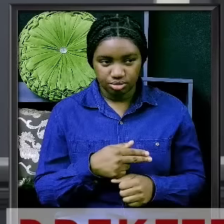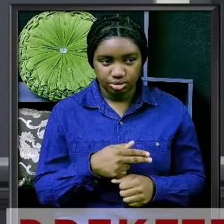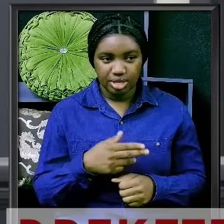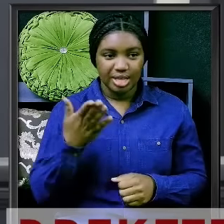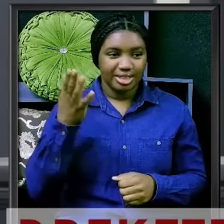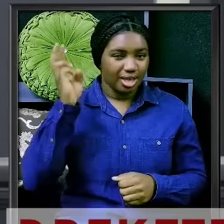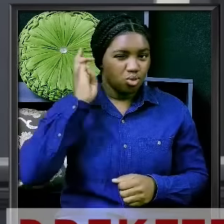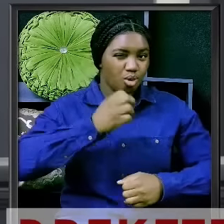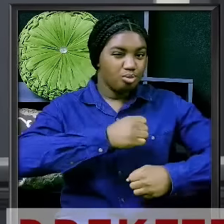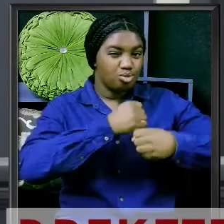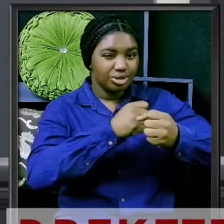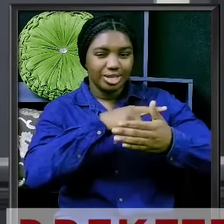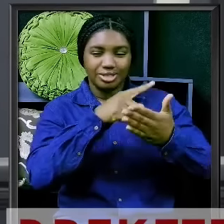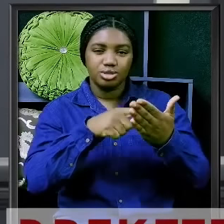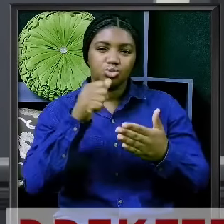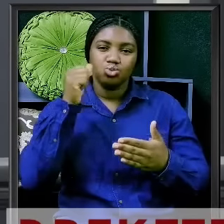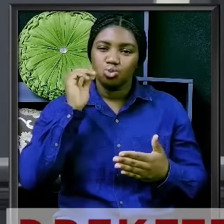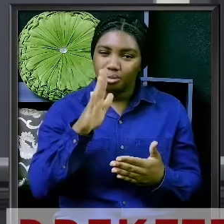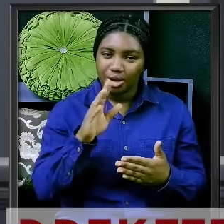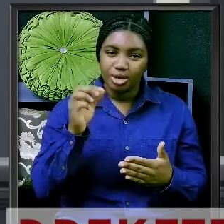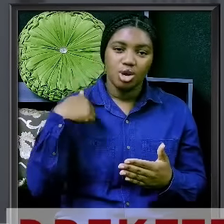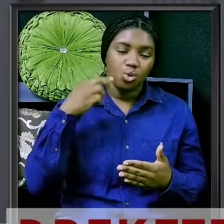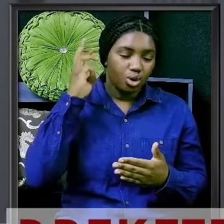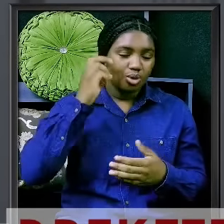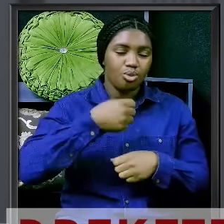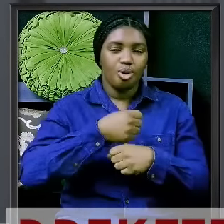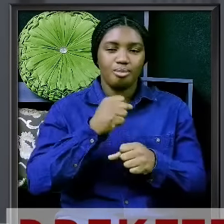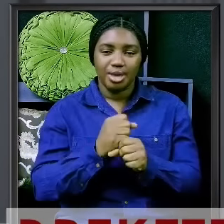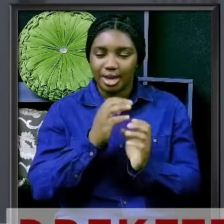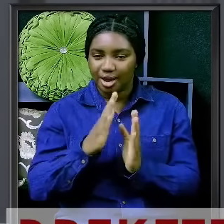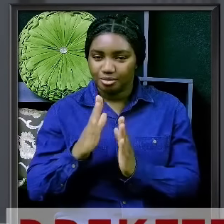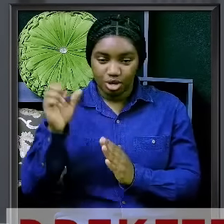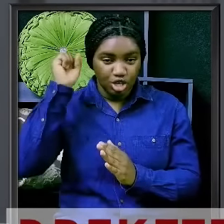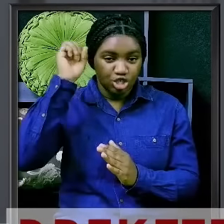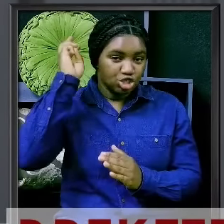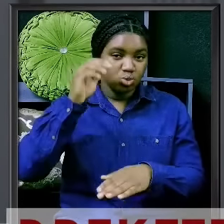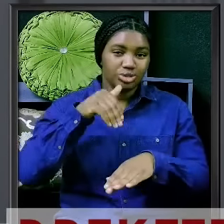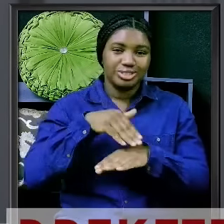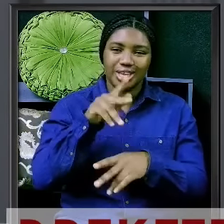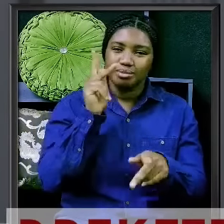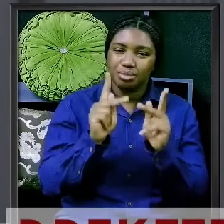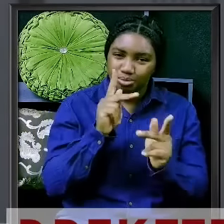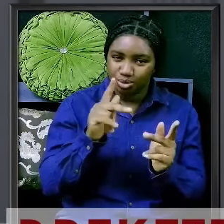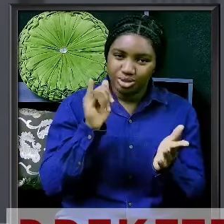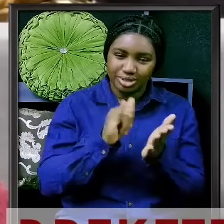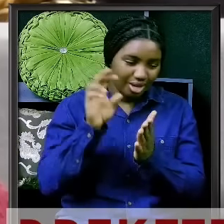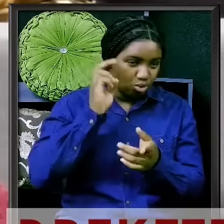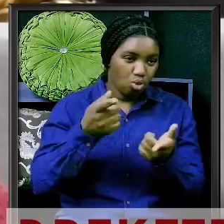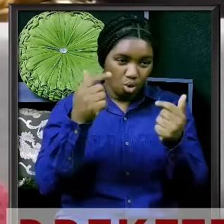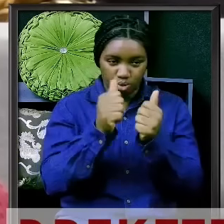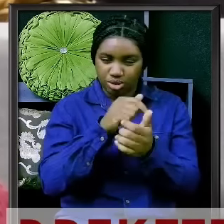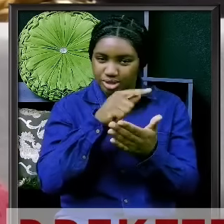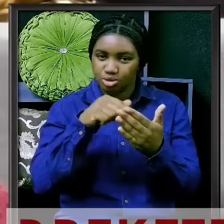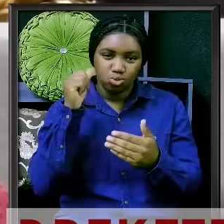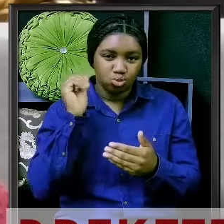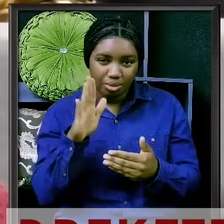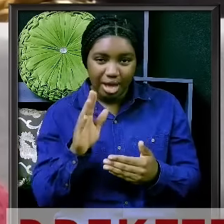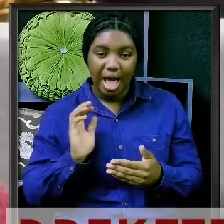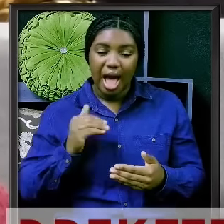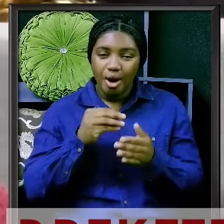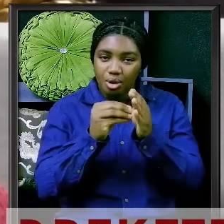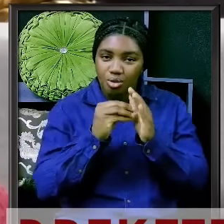they will protect this woman. Mm. We go make an arrangement. She go send people who go come with this woman. Mm. Our own be